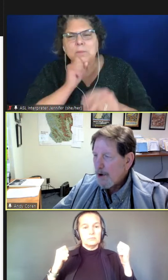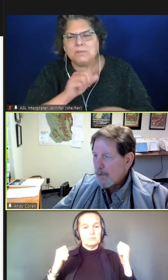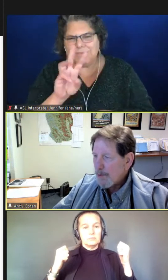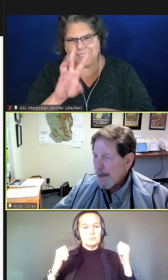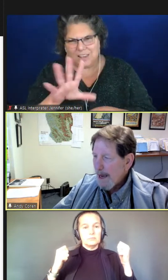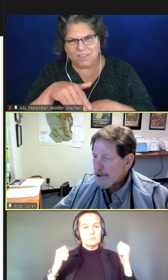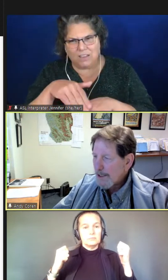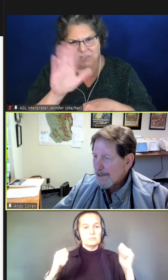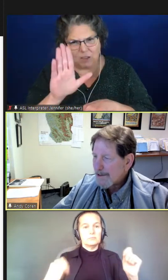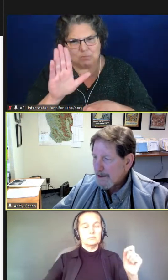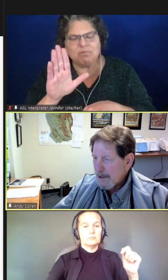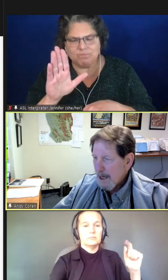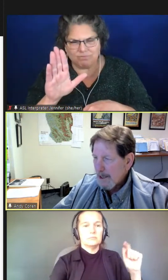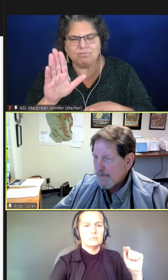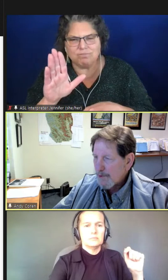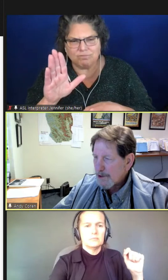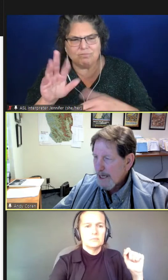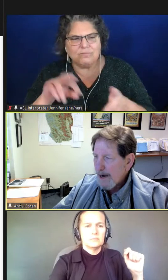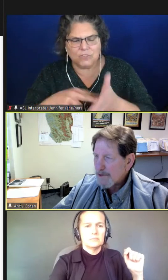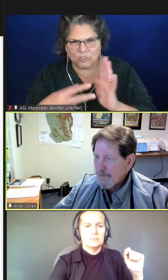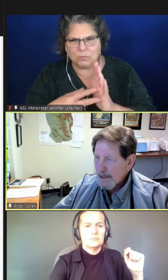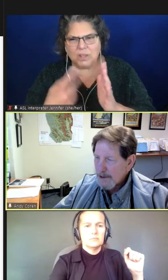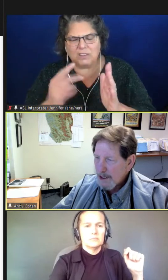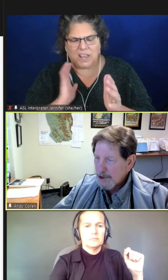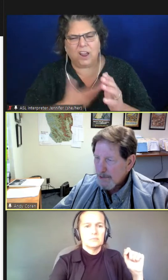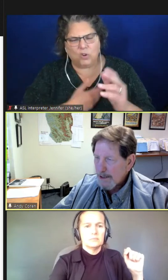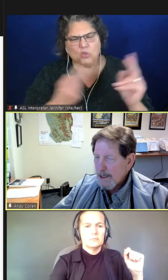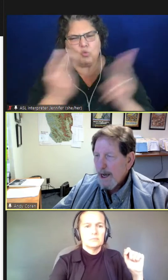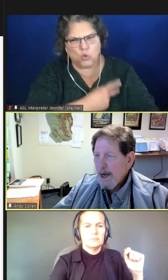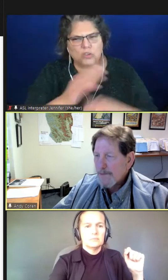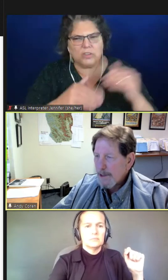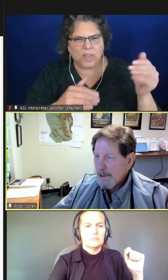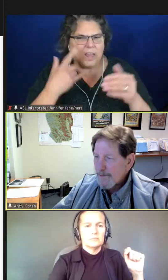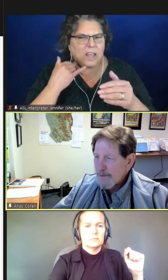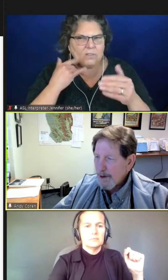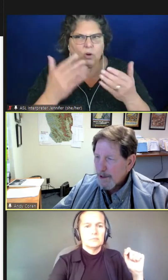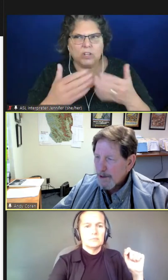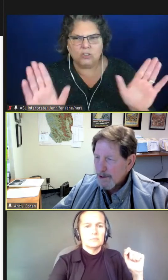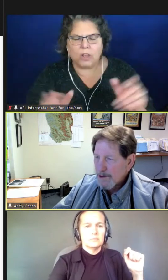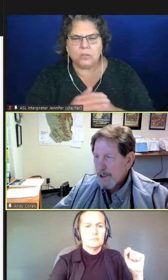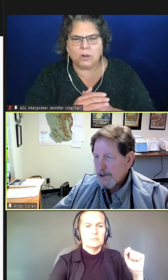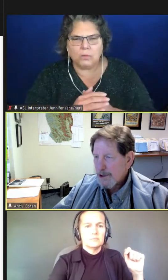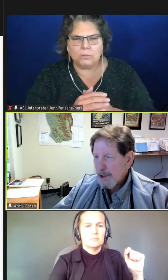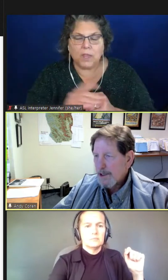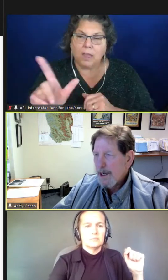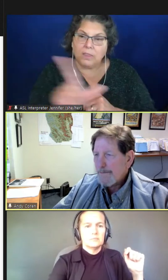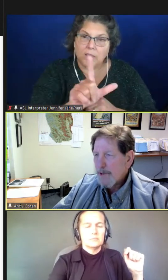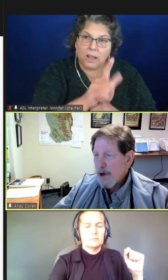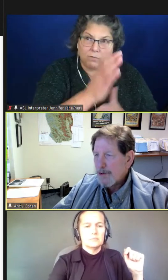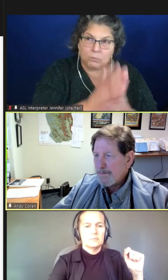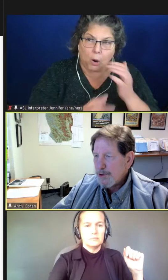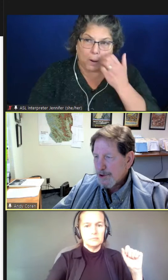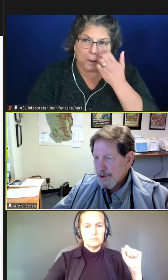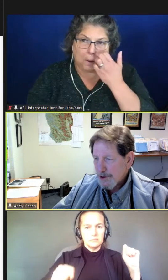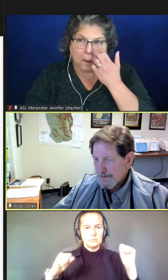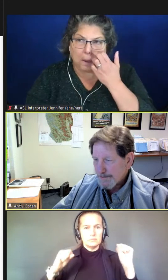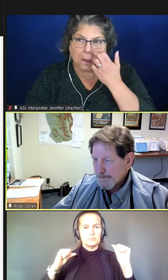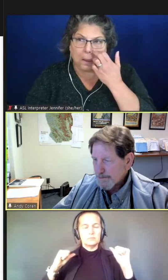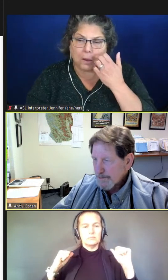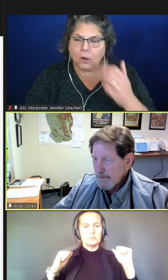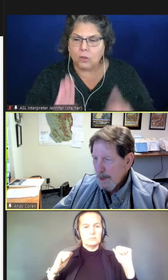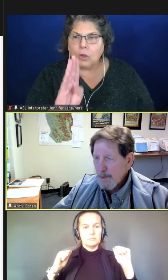65, where we actually exceed California's average vaccination rate. On the left part of this chart are the